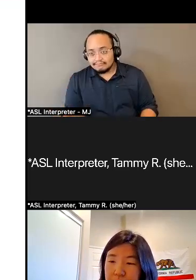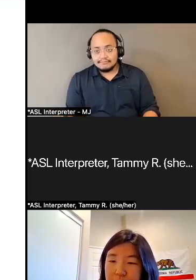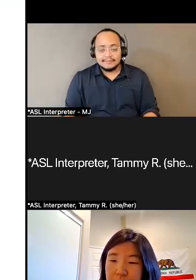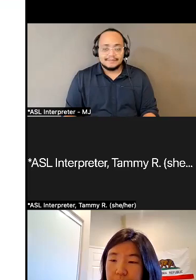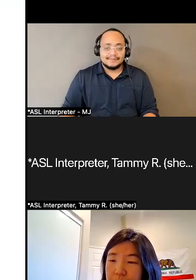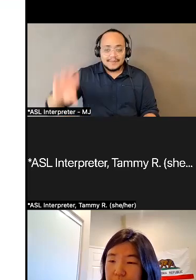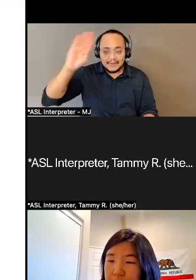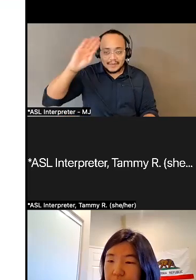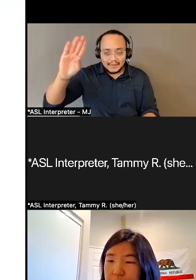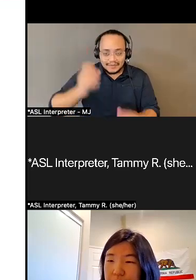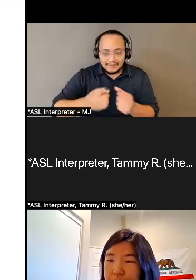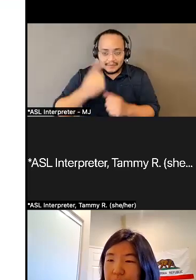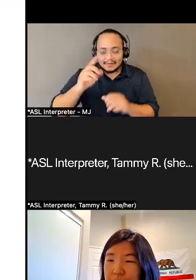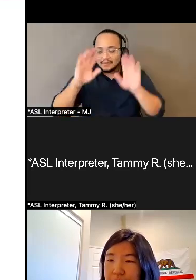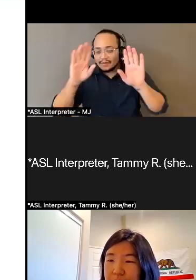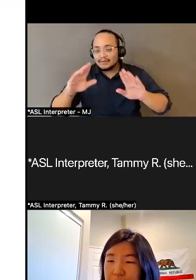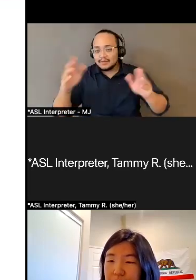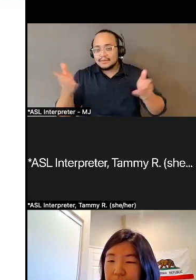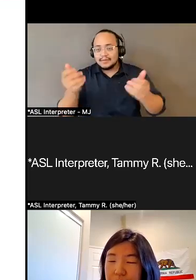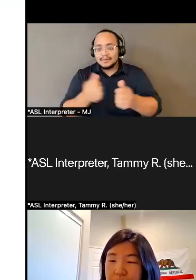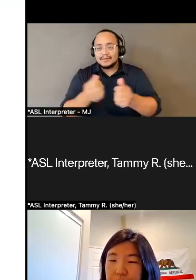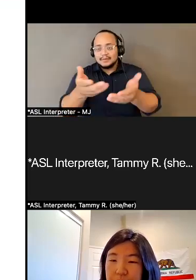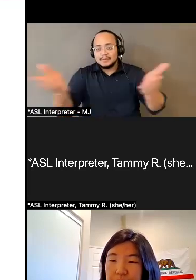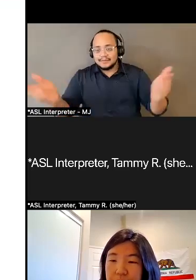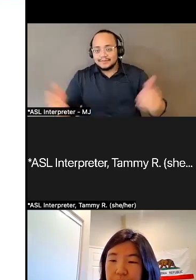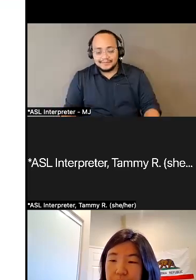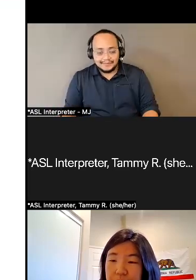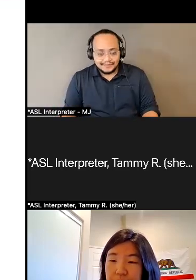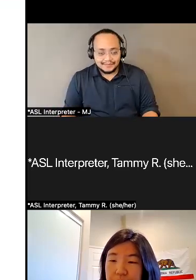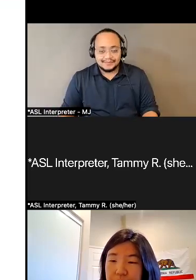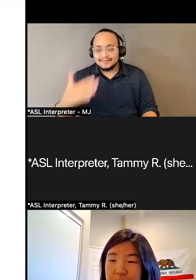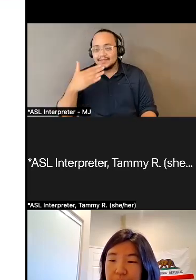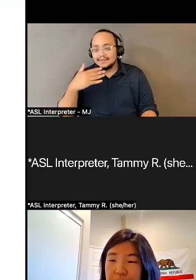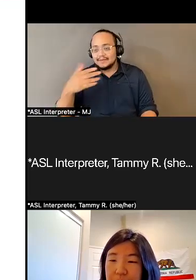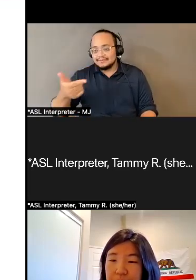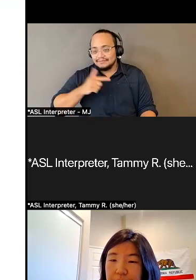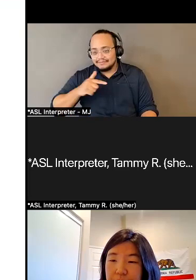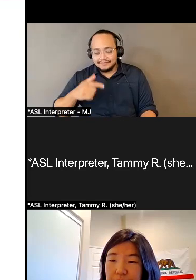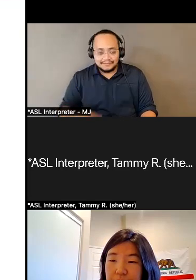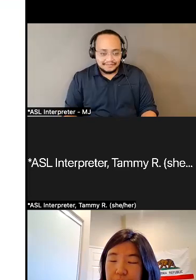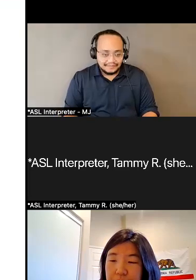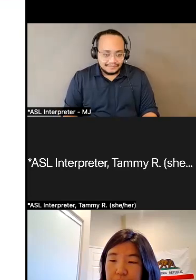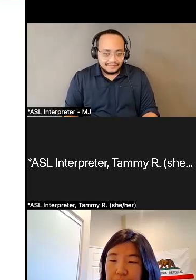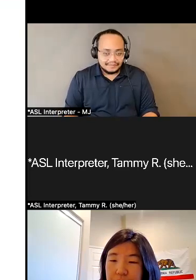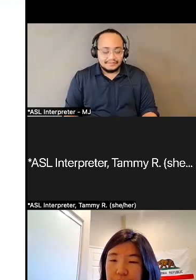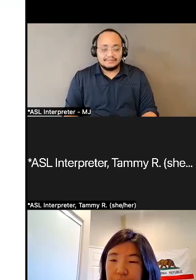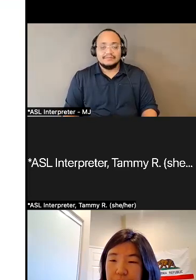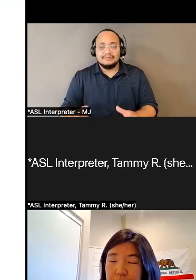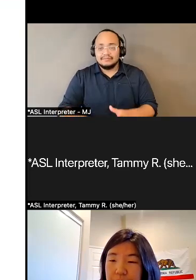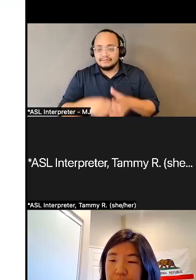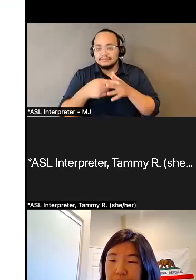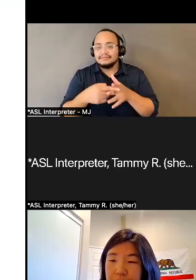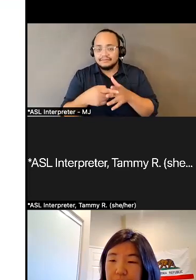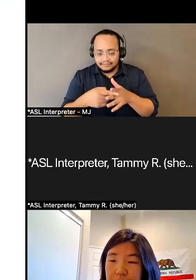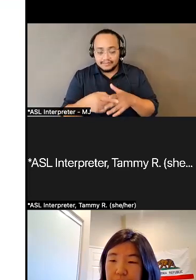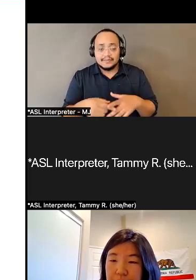Hi, everyone. Wonderful to be here with you today. And thanks so much, Hae-sun. Okay, so to begin, and